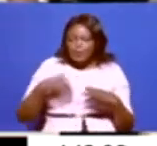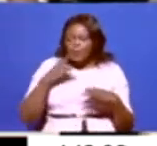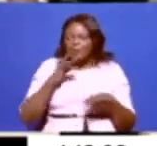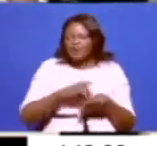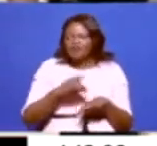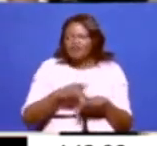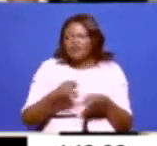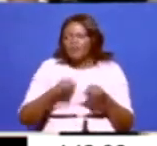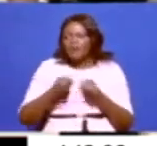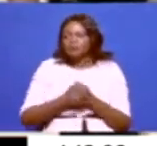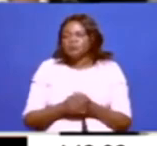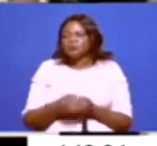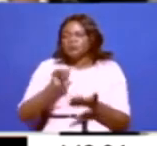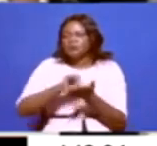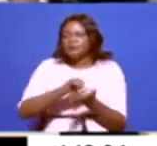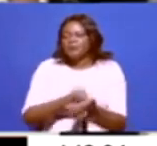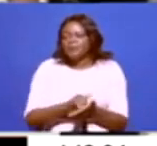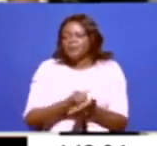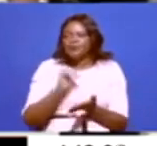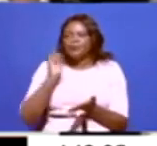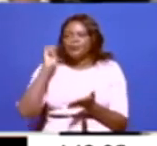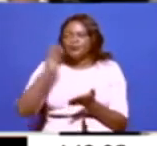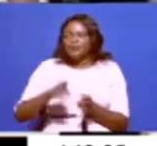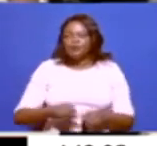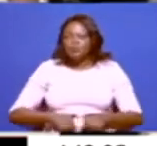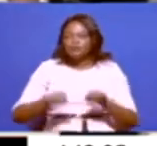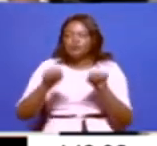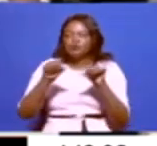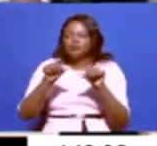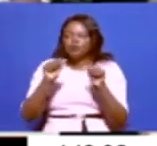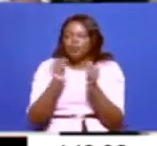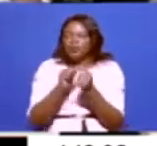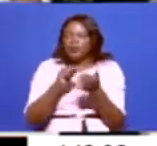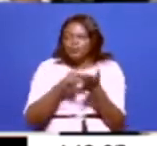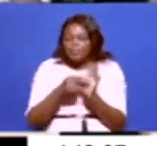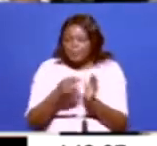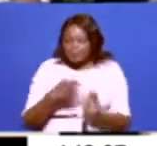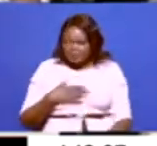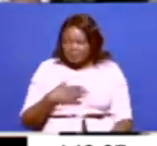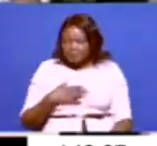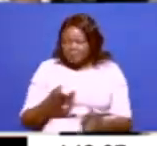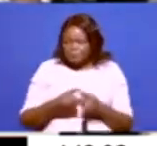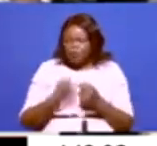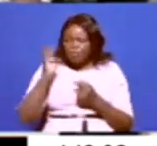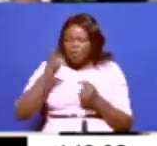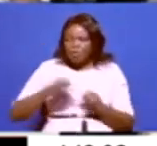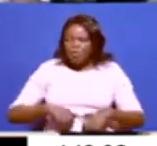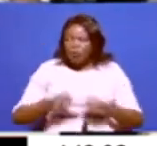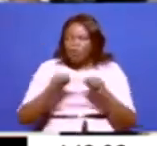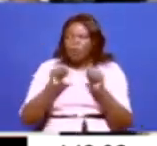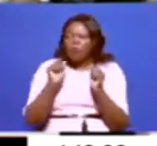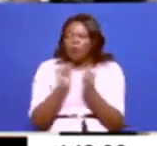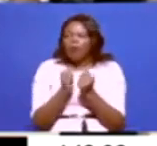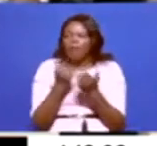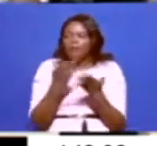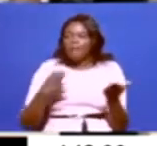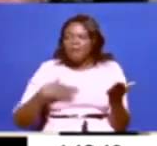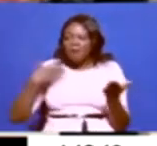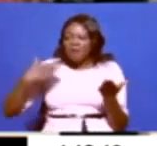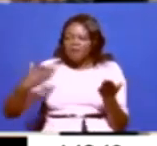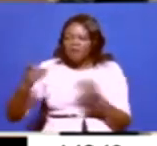mambo ya airport, tutaendelea na miradi yetu. Tutaendelea na mambo yetu ya kila